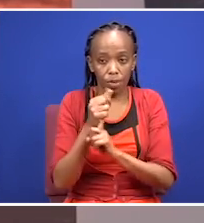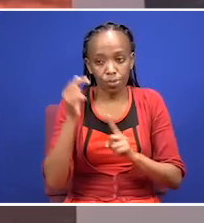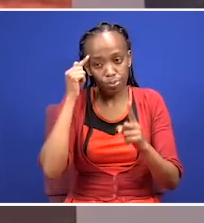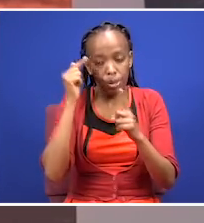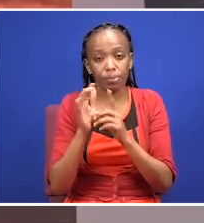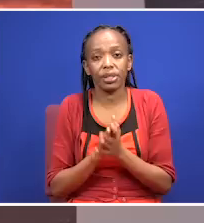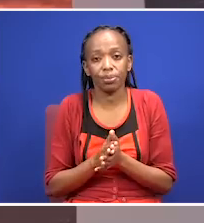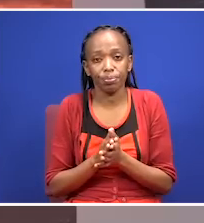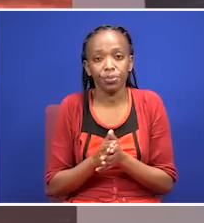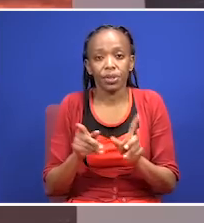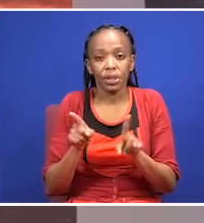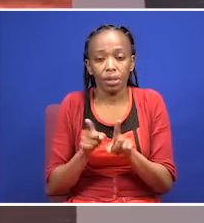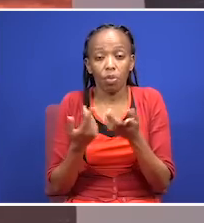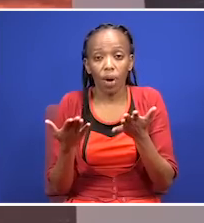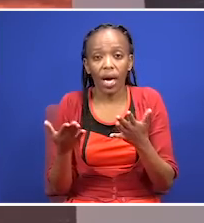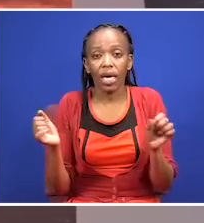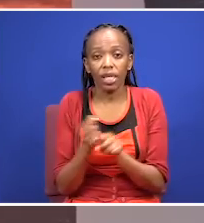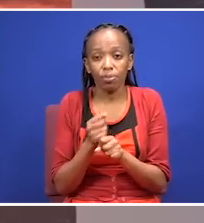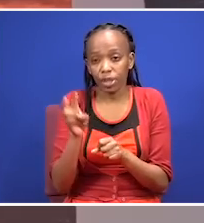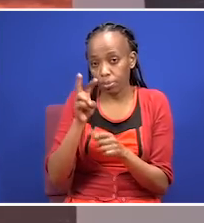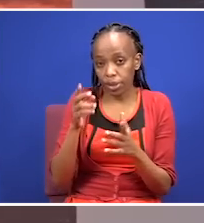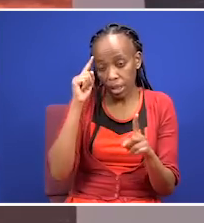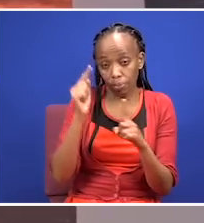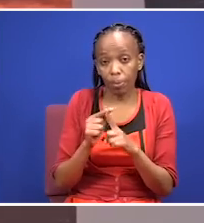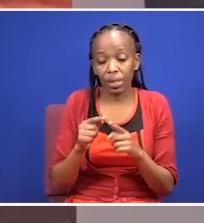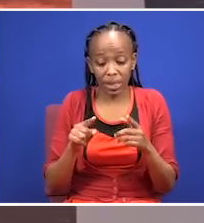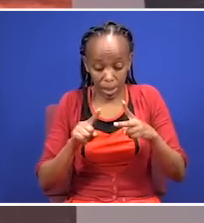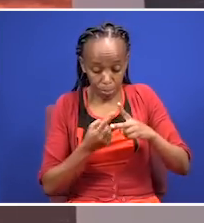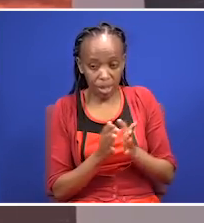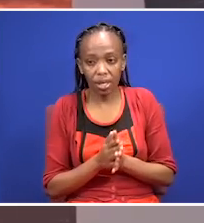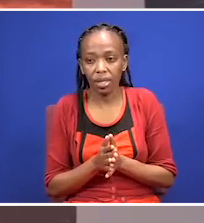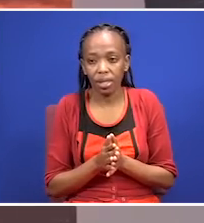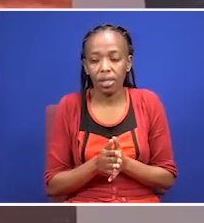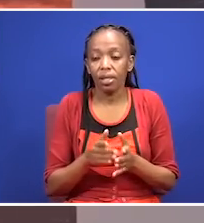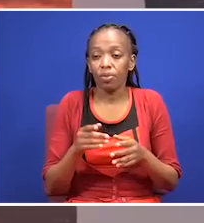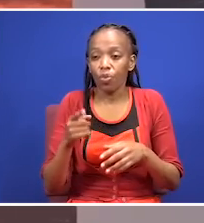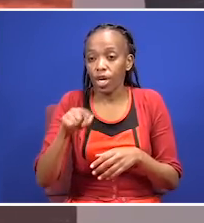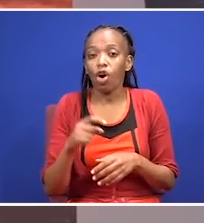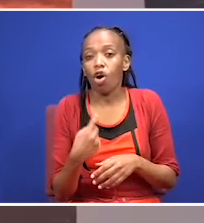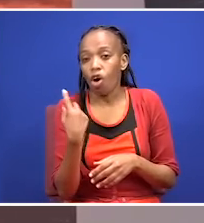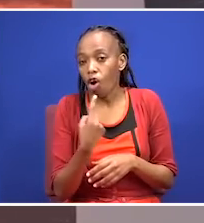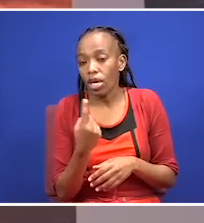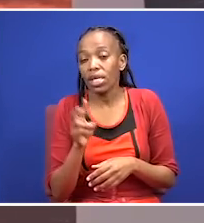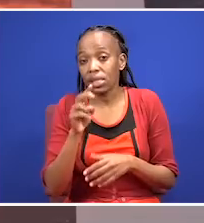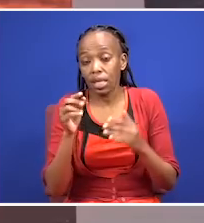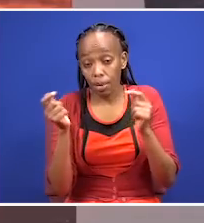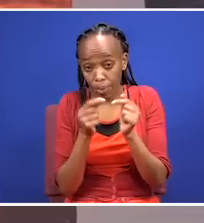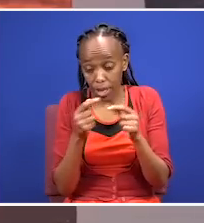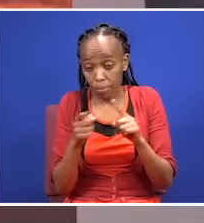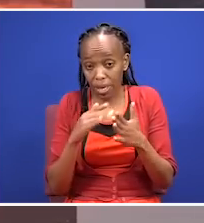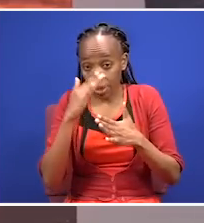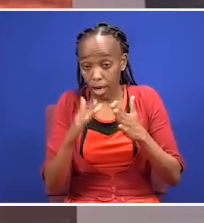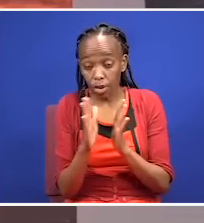purposes even where we could not see any purpose at the beginning instead we only see pain but at the end of the